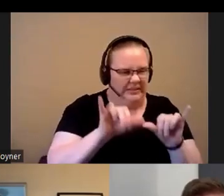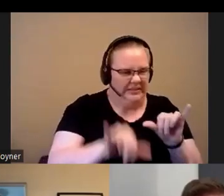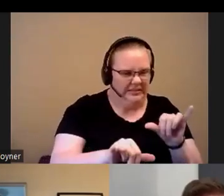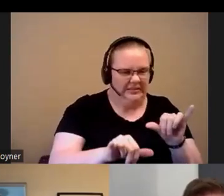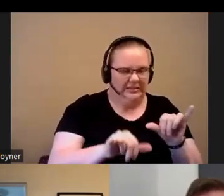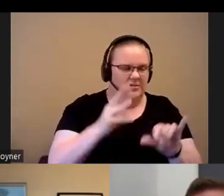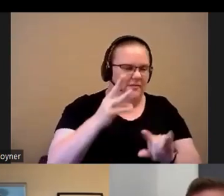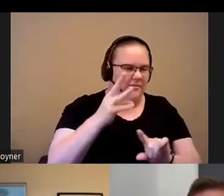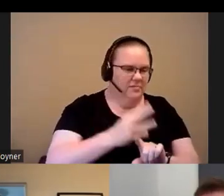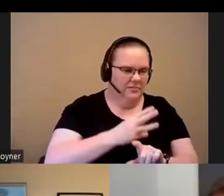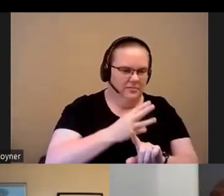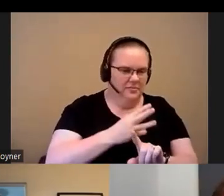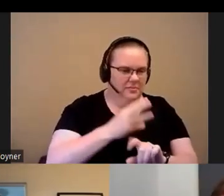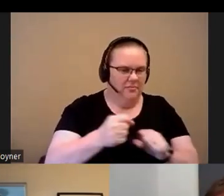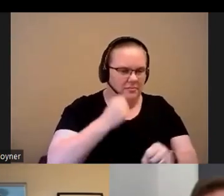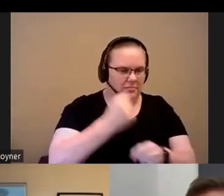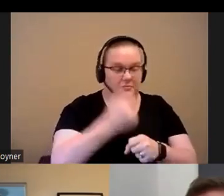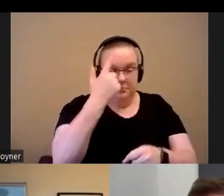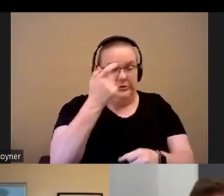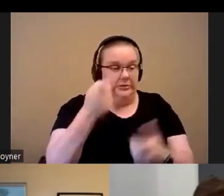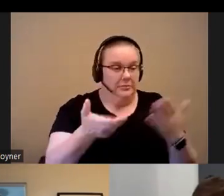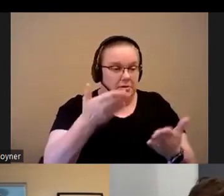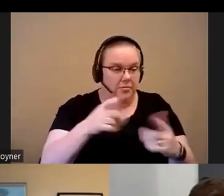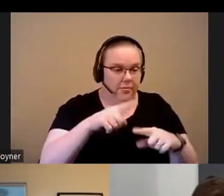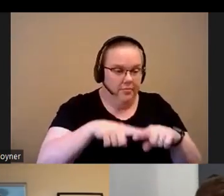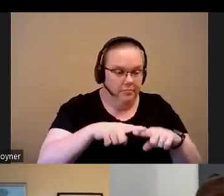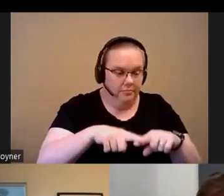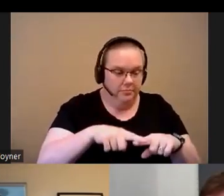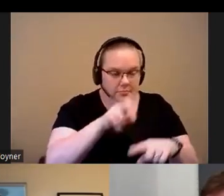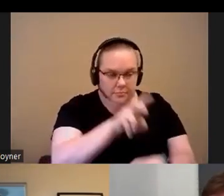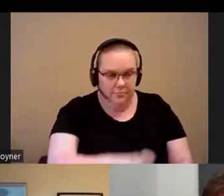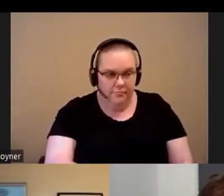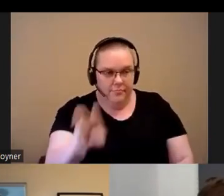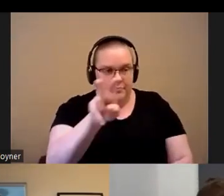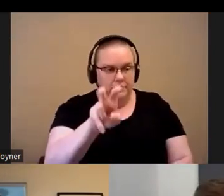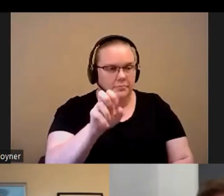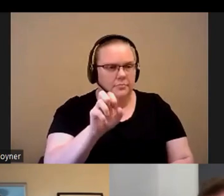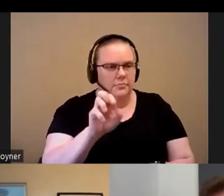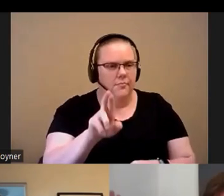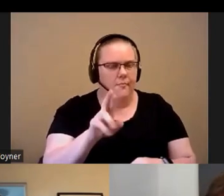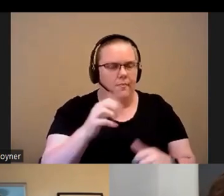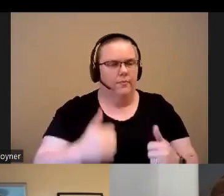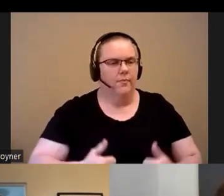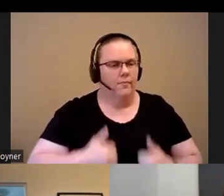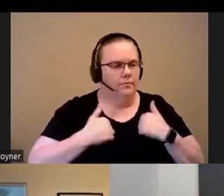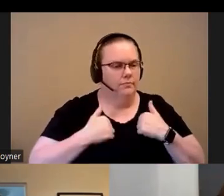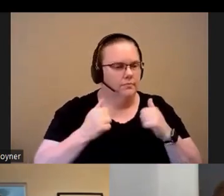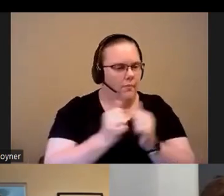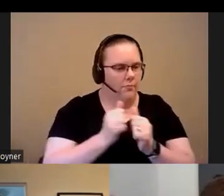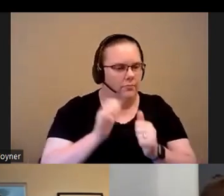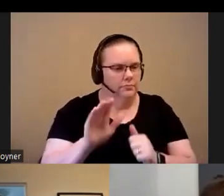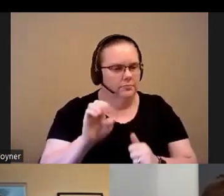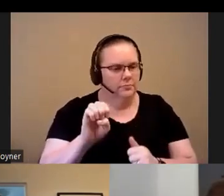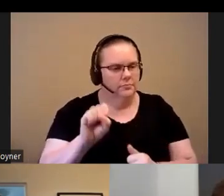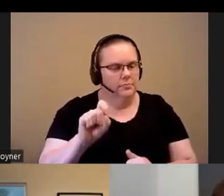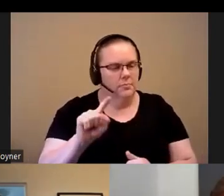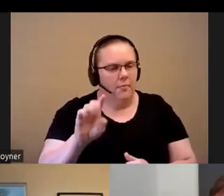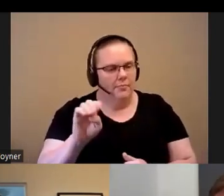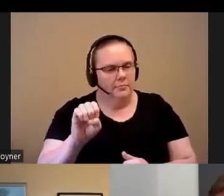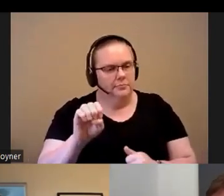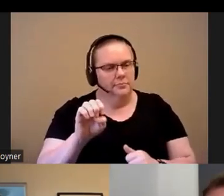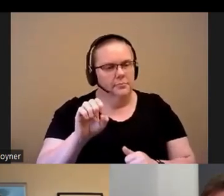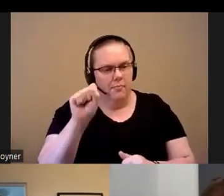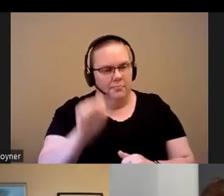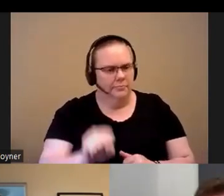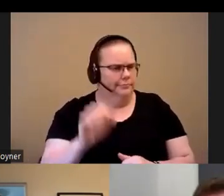year in the US because they might be on tour, or they might be living at their estate in south of